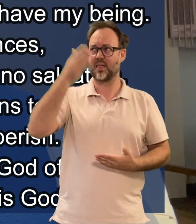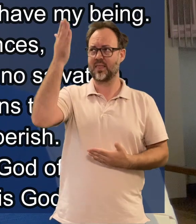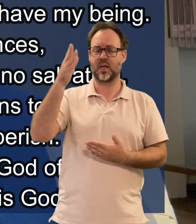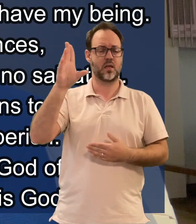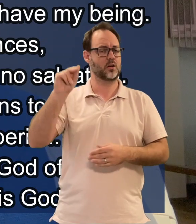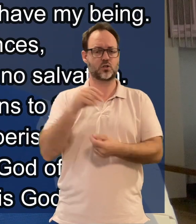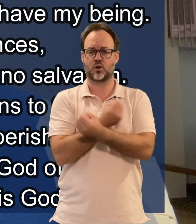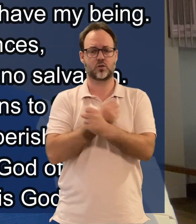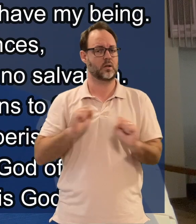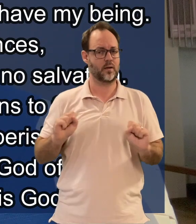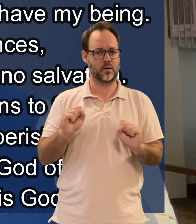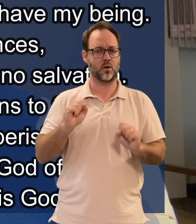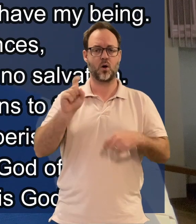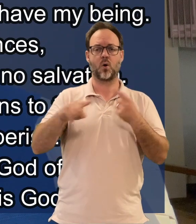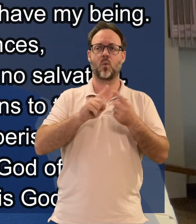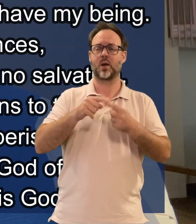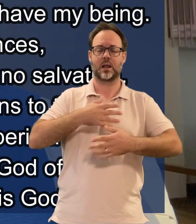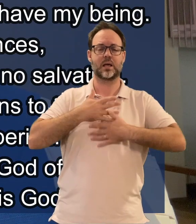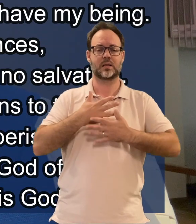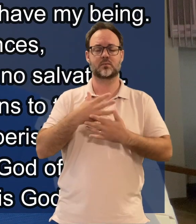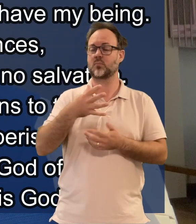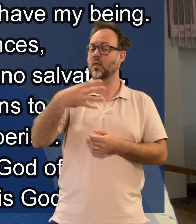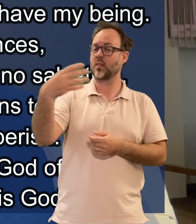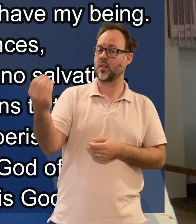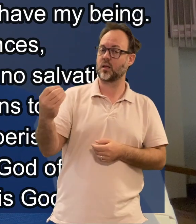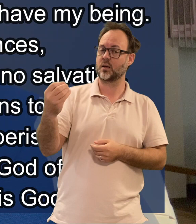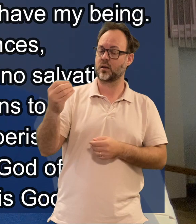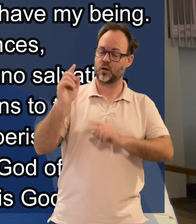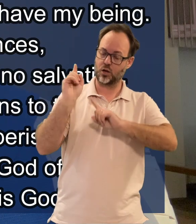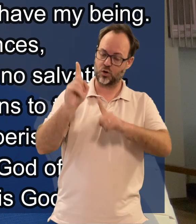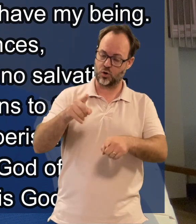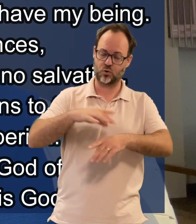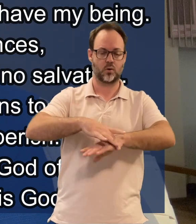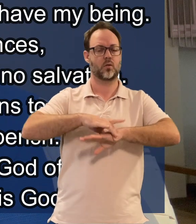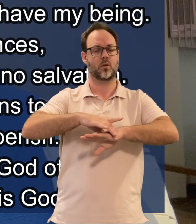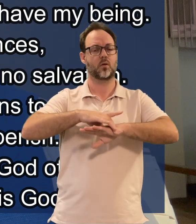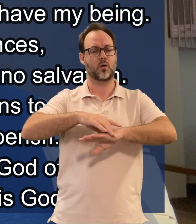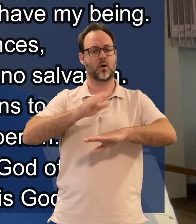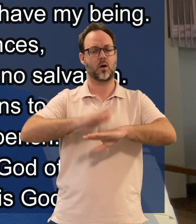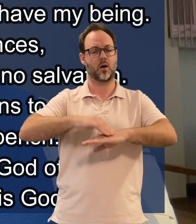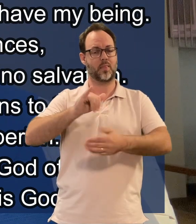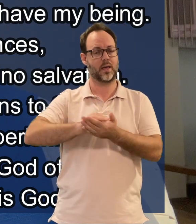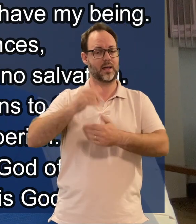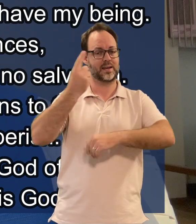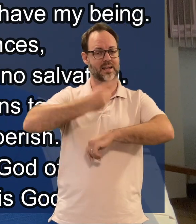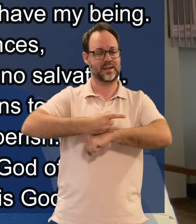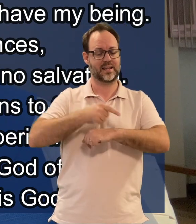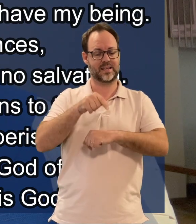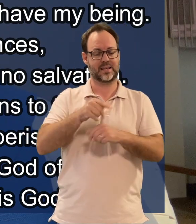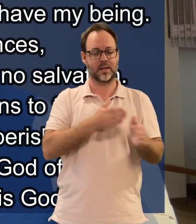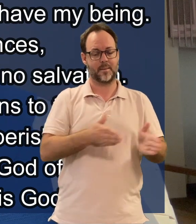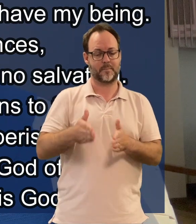is no salvation. When his breath departs, he returns to the earth. On that very day,